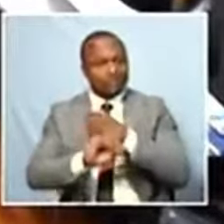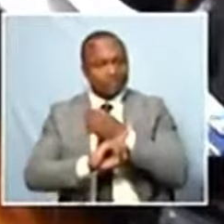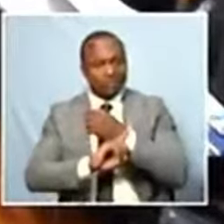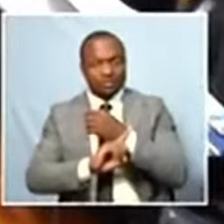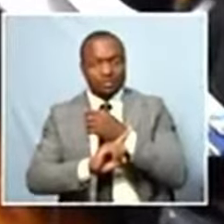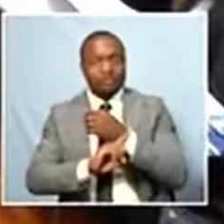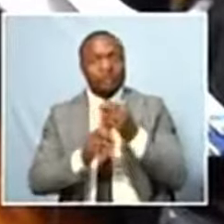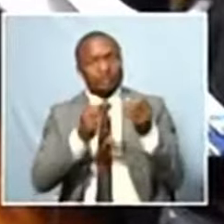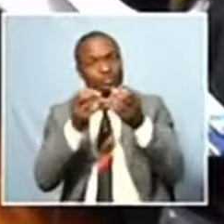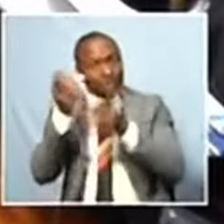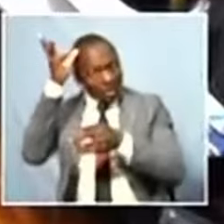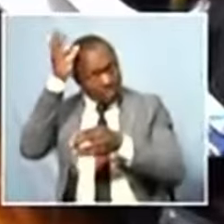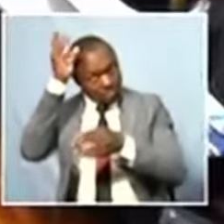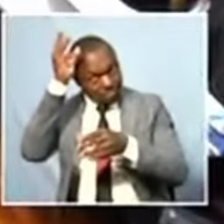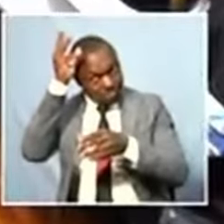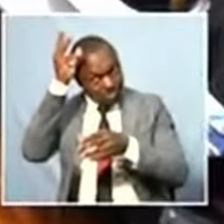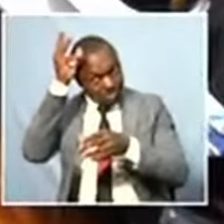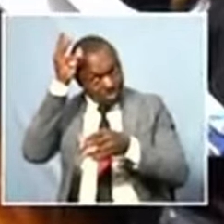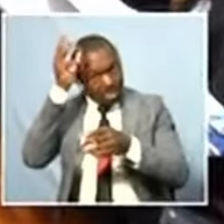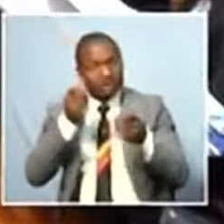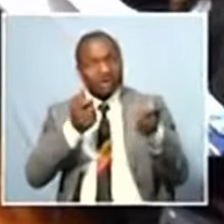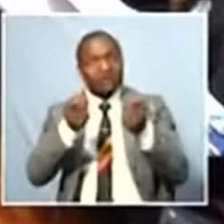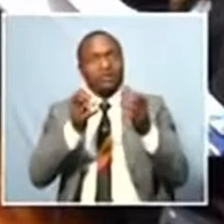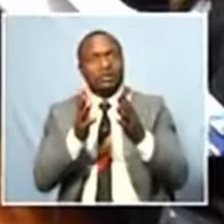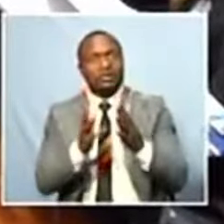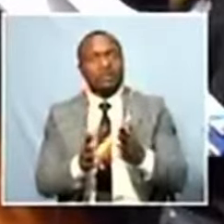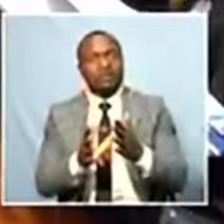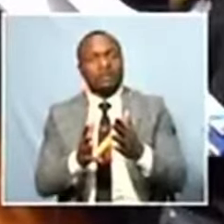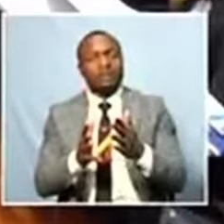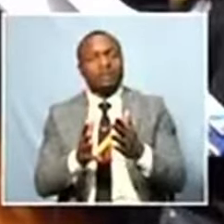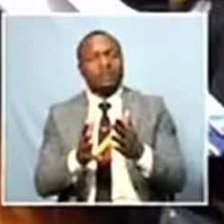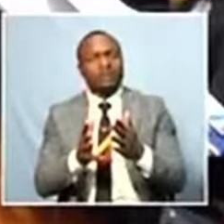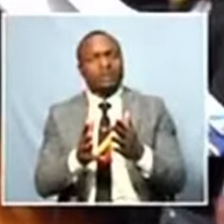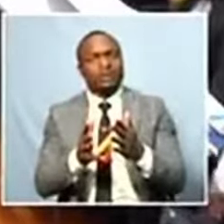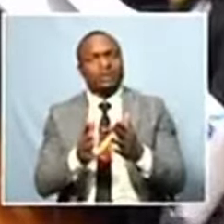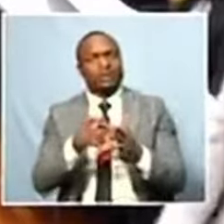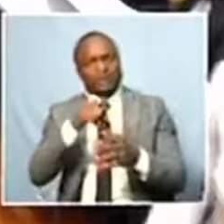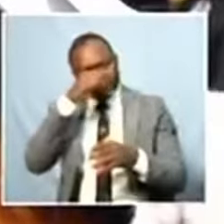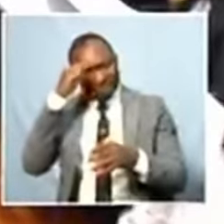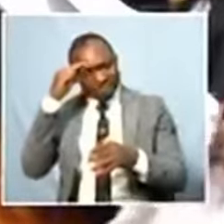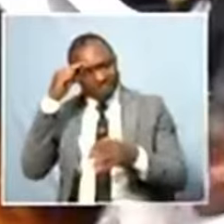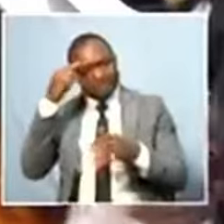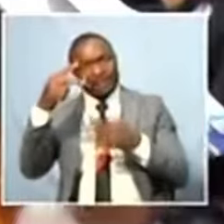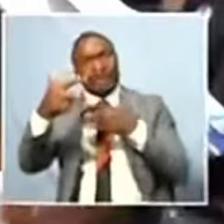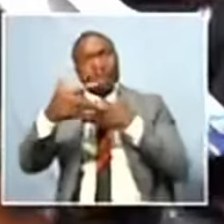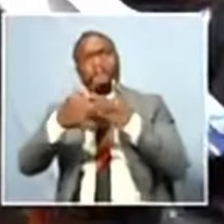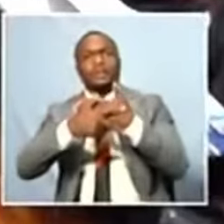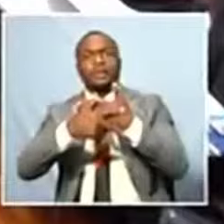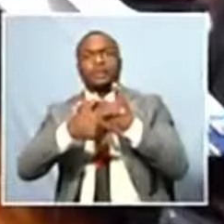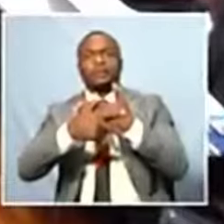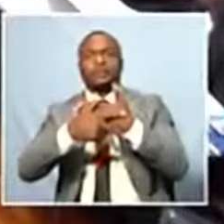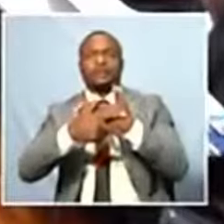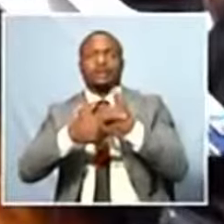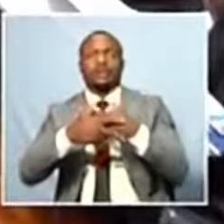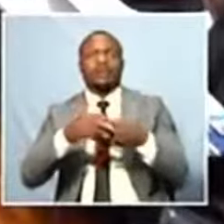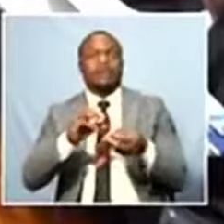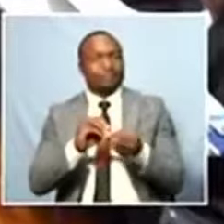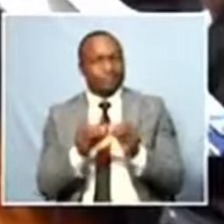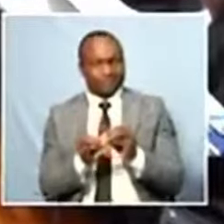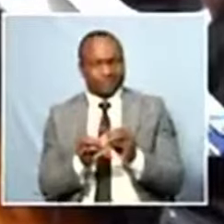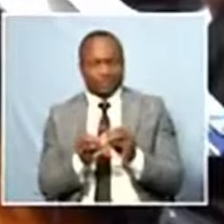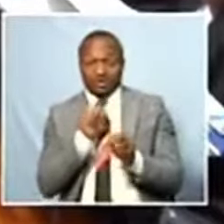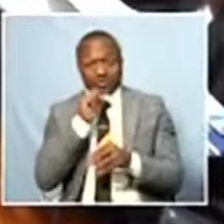of the taxi operators, they are black number plates, what. So I really don't know, Chair, maybe just in summary,